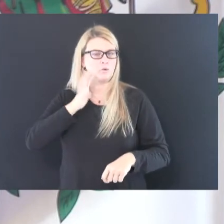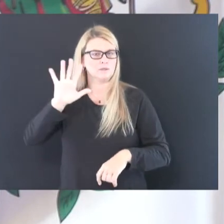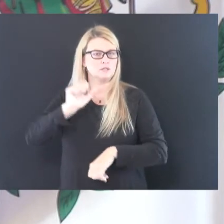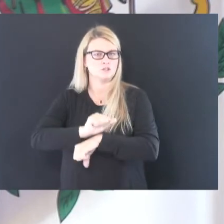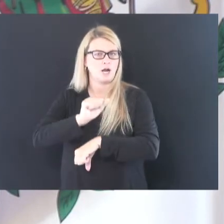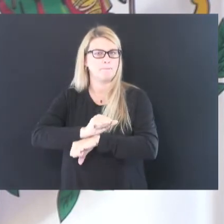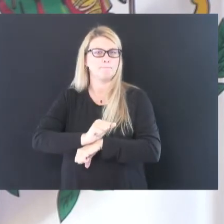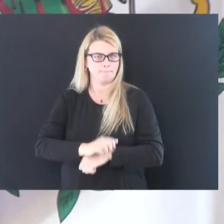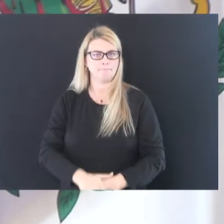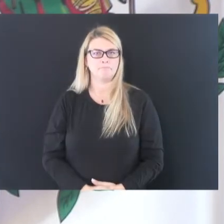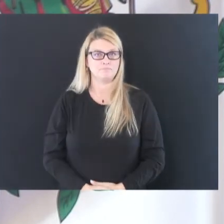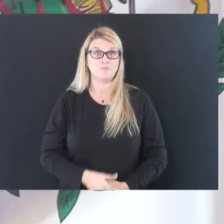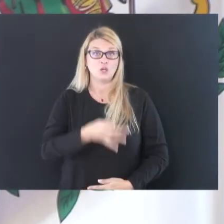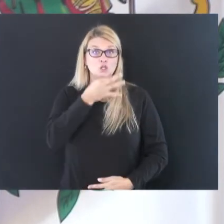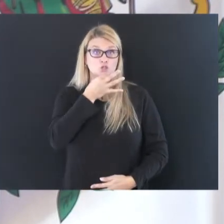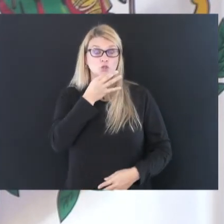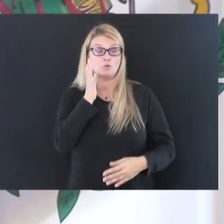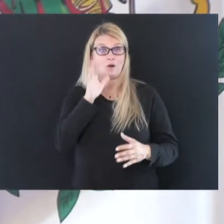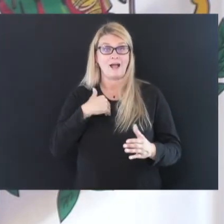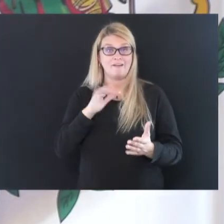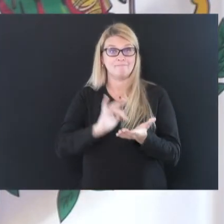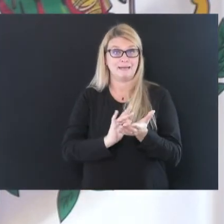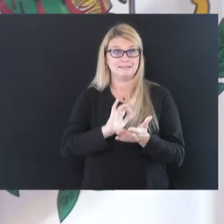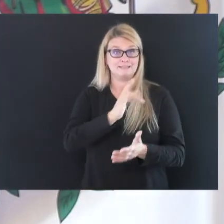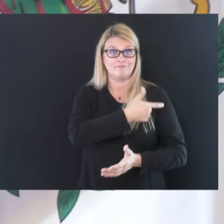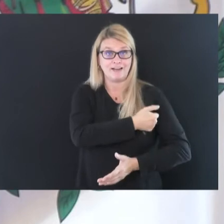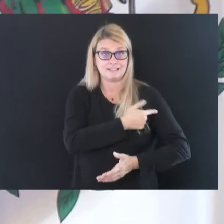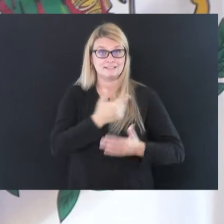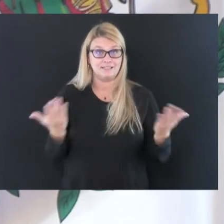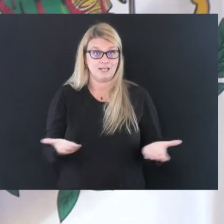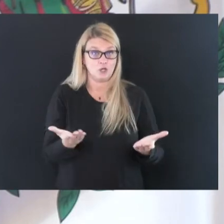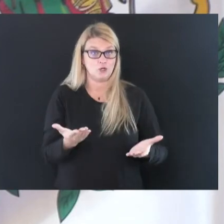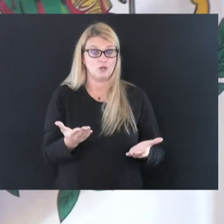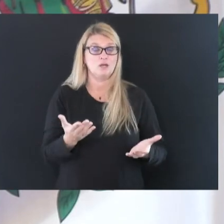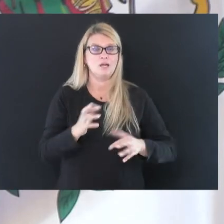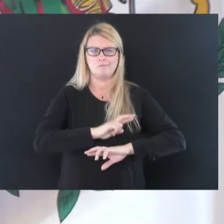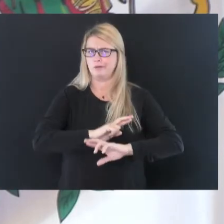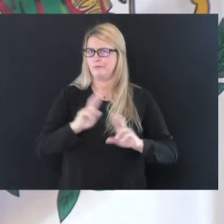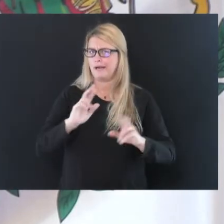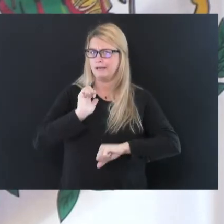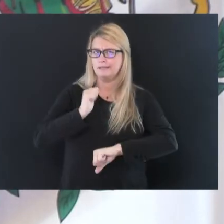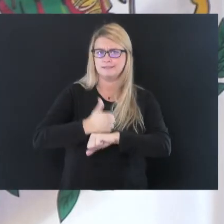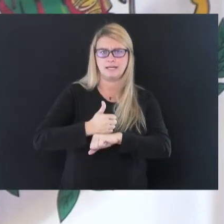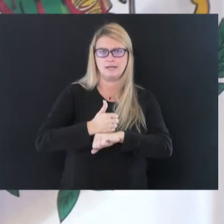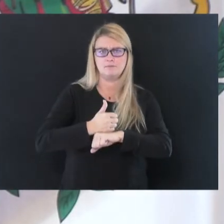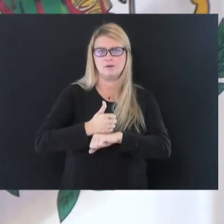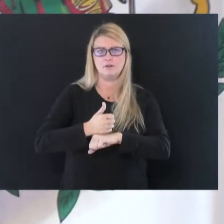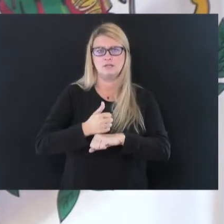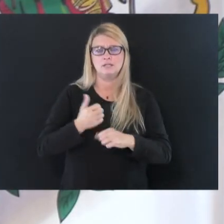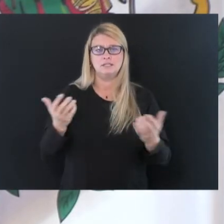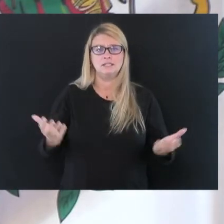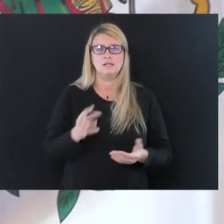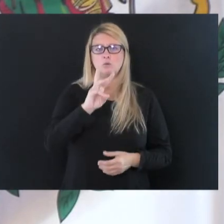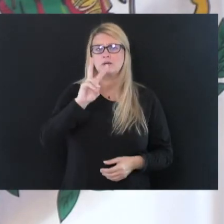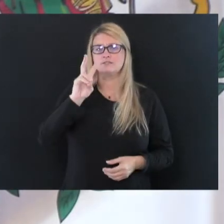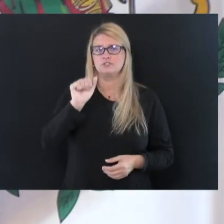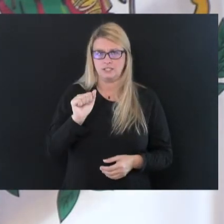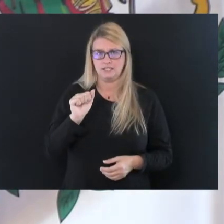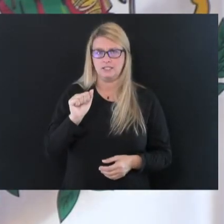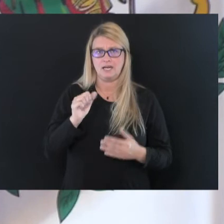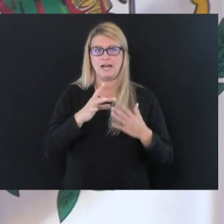so soon we'll have a vaccine, and it will be rolled out, and it will be handled by our West Virginians and